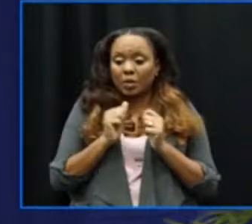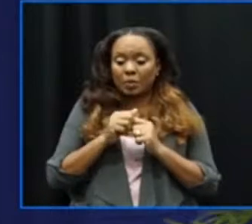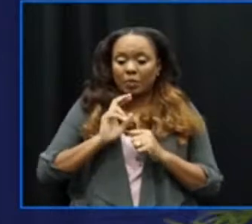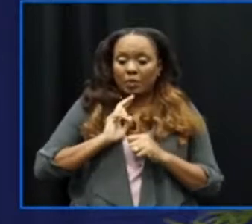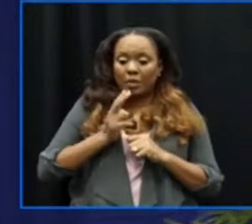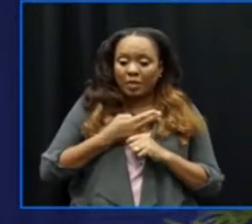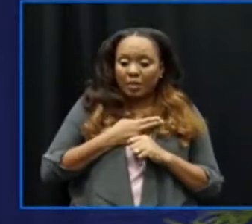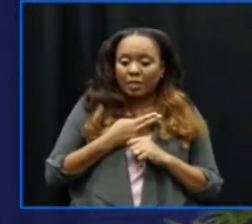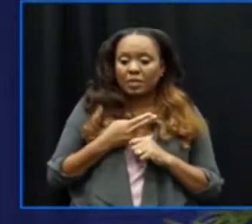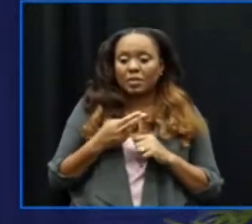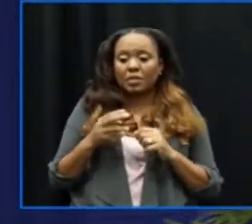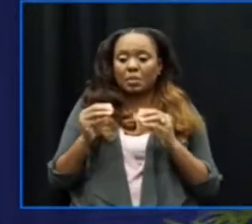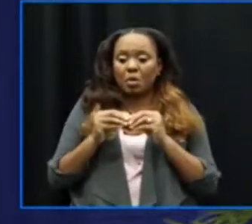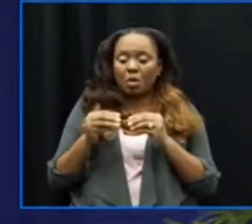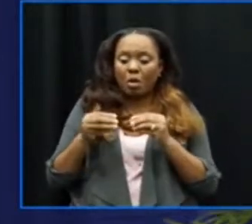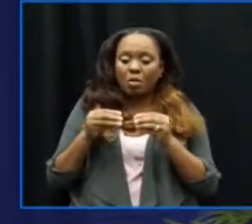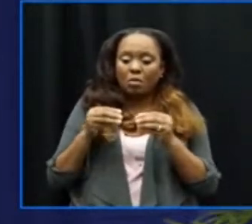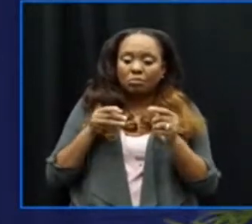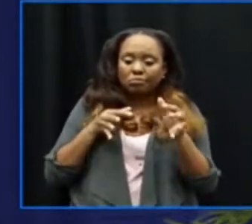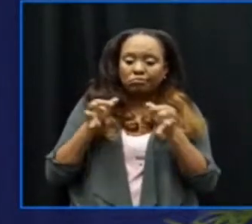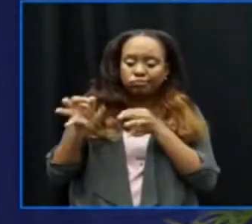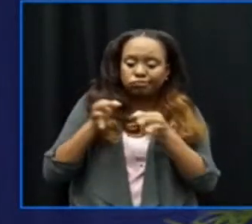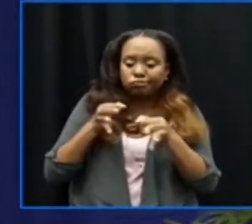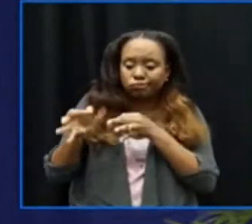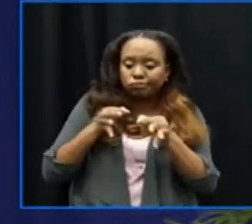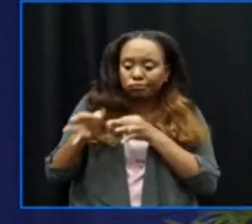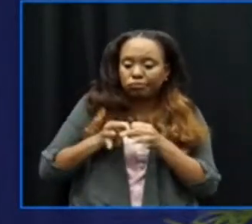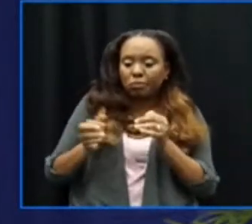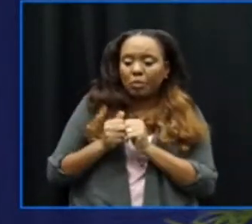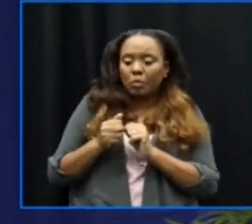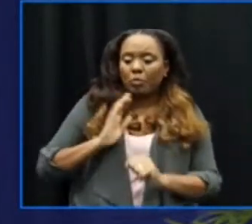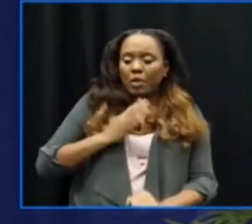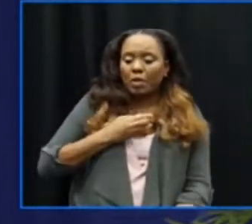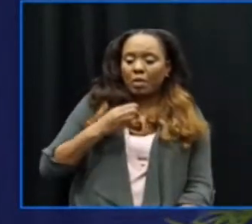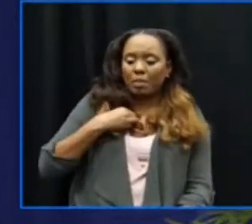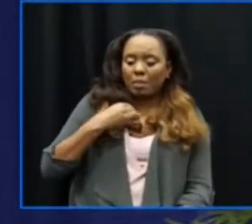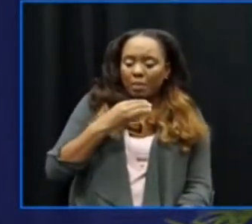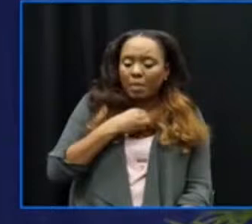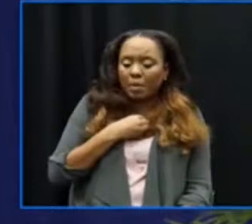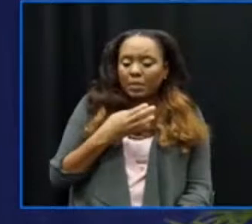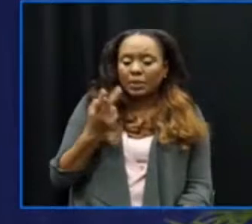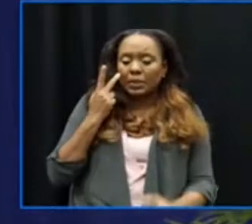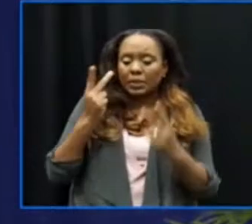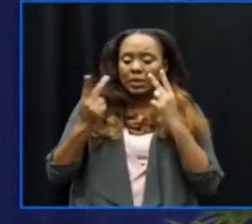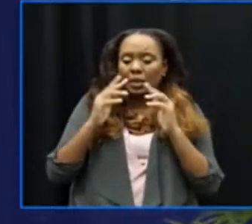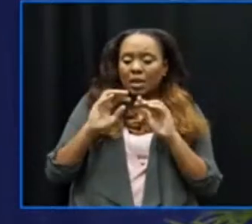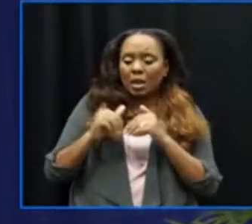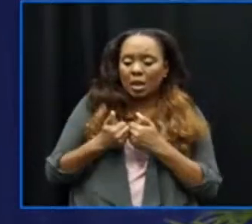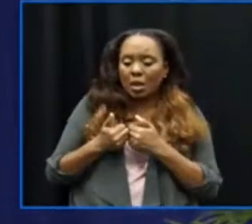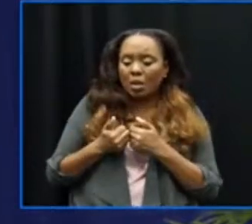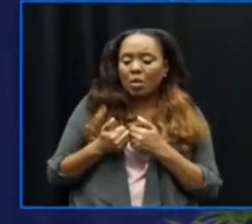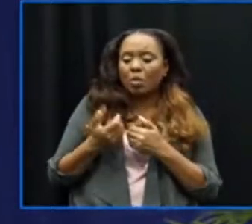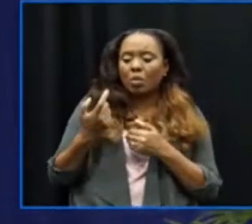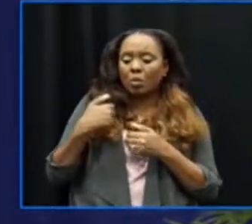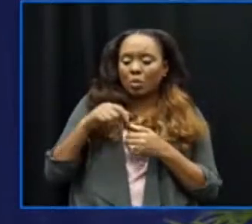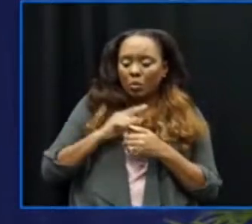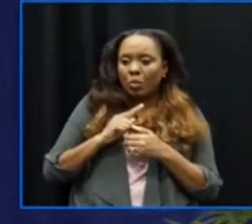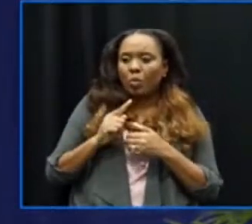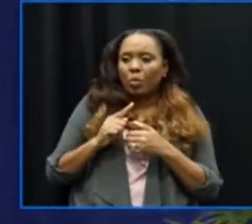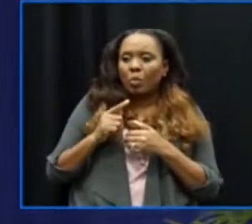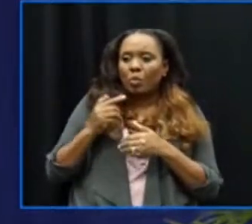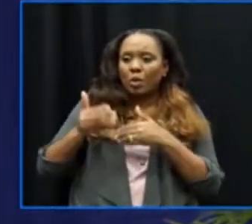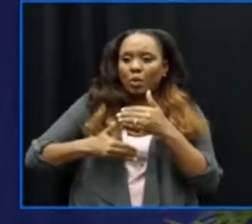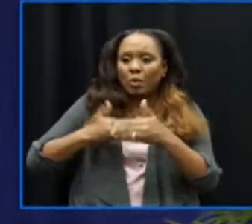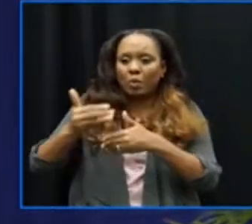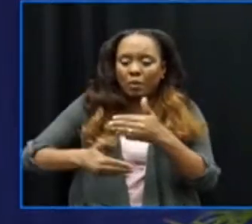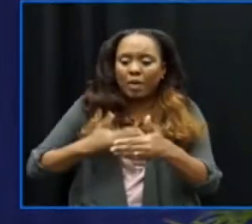time so that you can engage with our membership and they can engage with you, and we can find a way forward from our party's perspective, and one that we can share